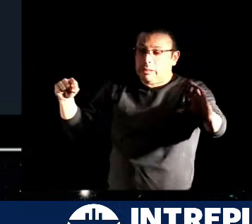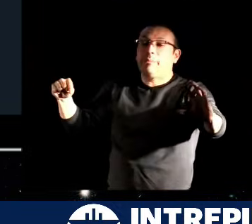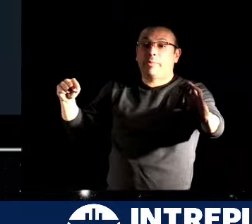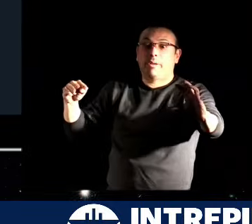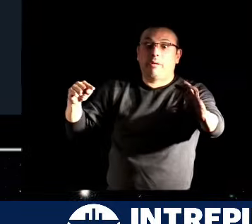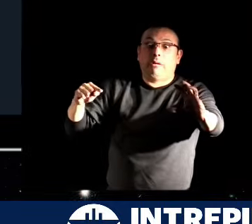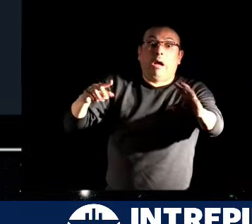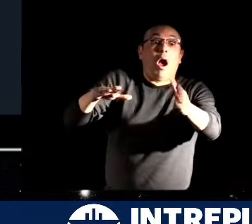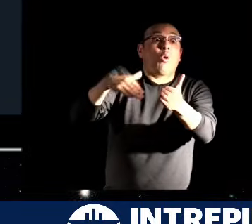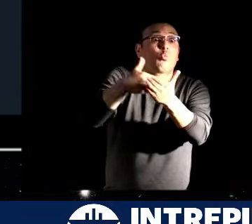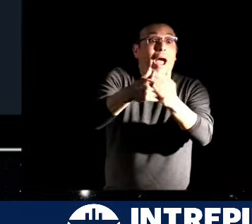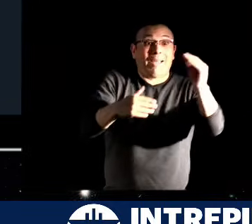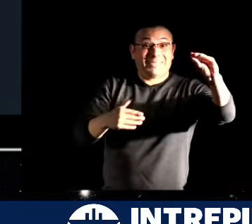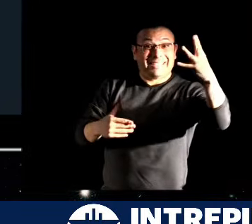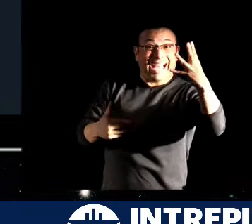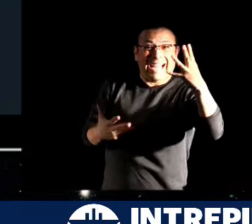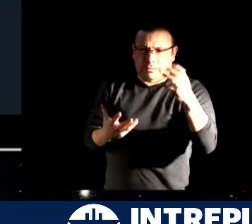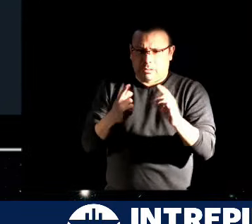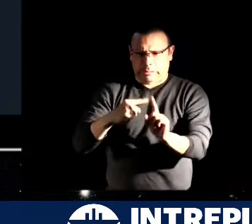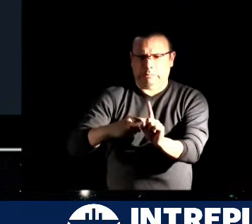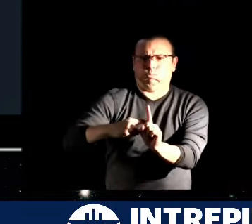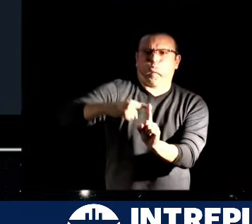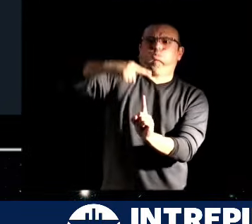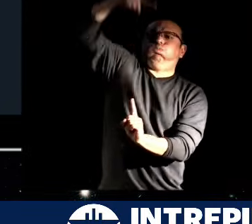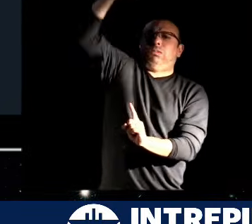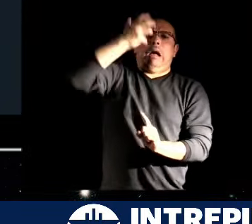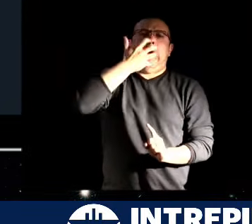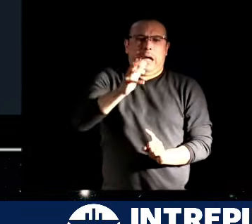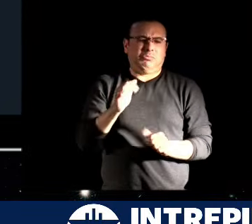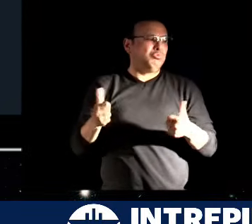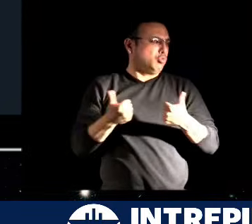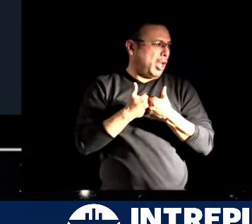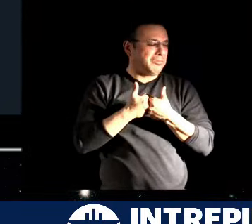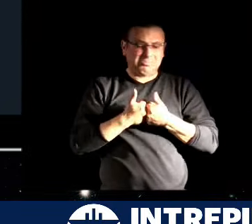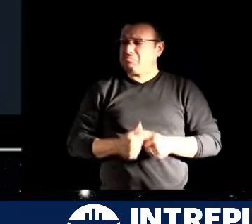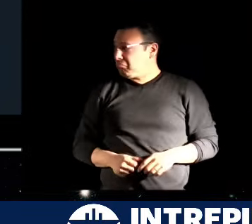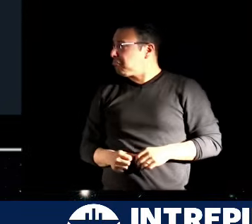to the sun. So that's a big challenge that we had to deal with.